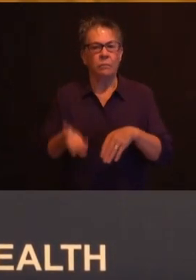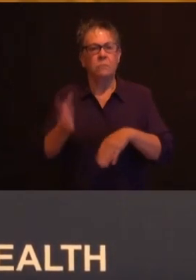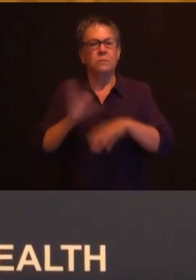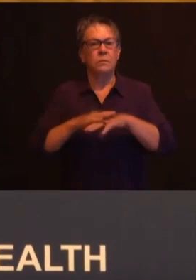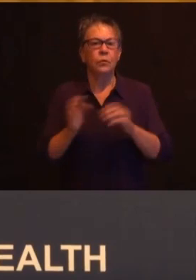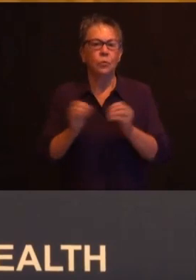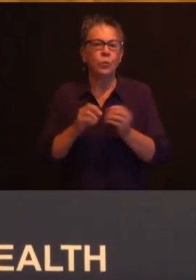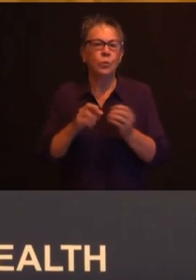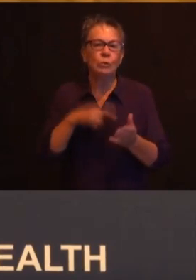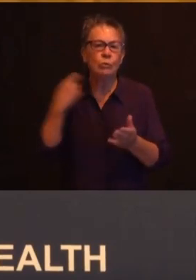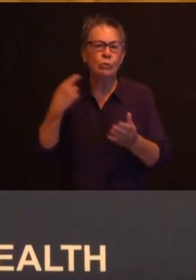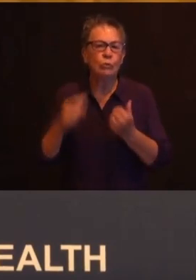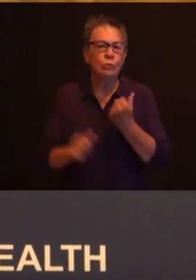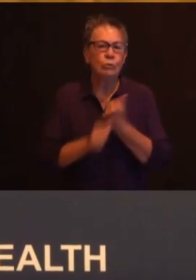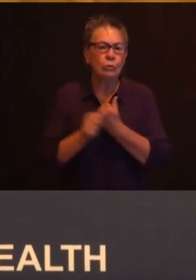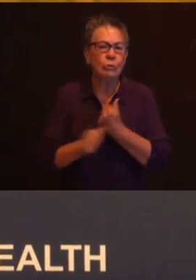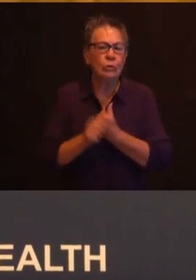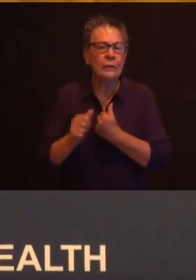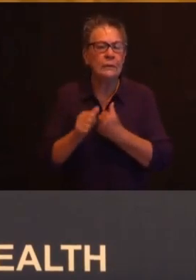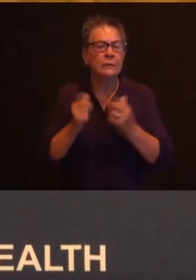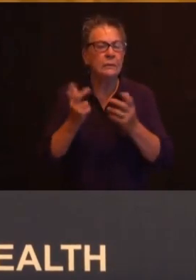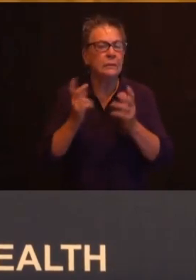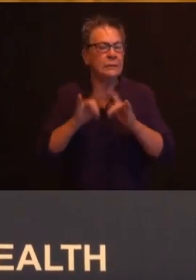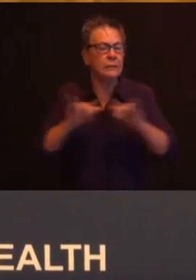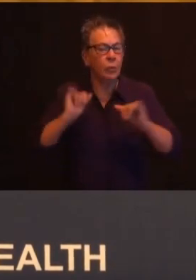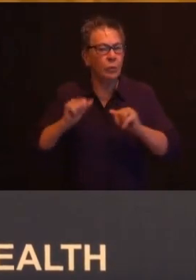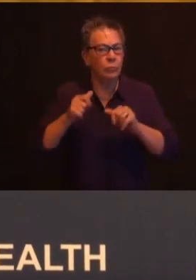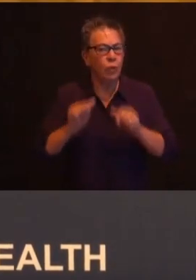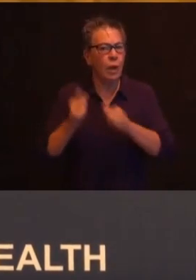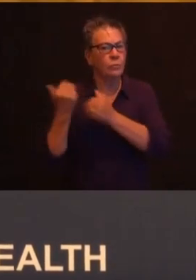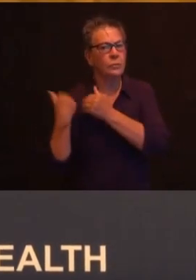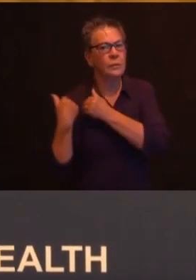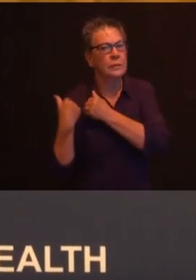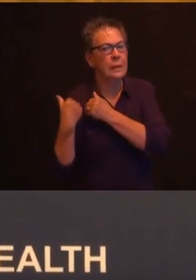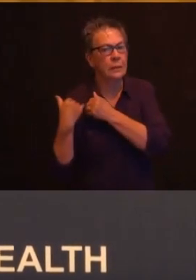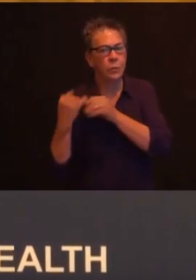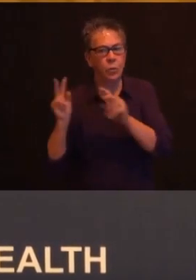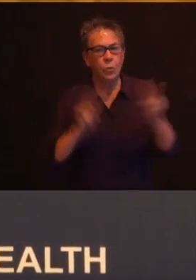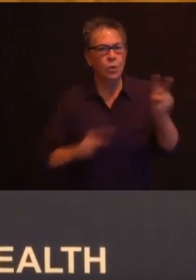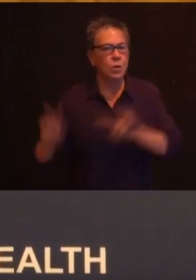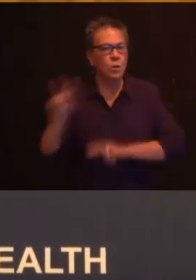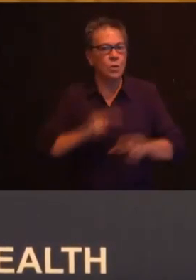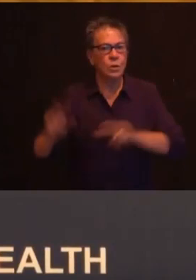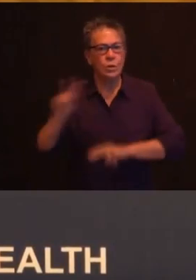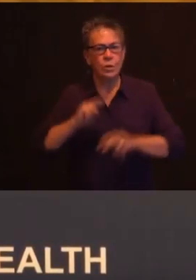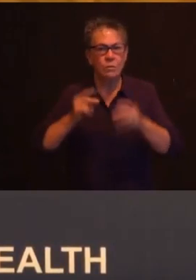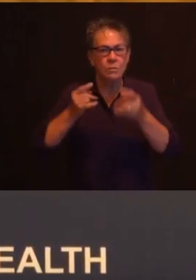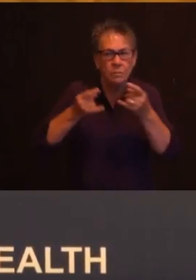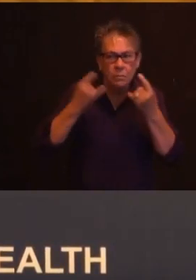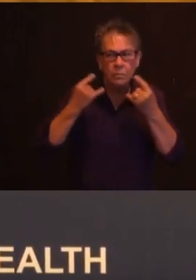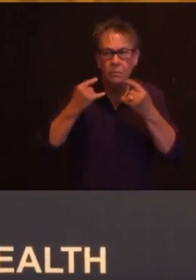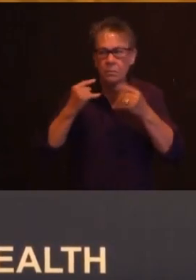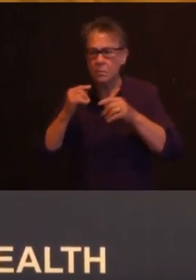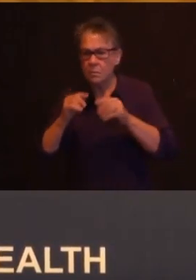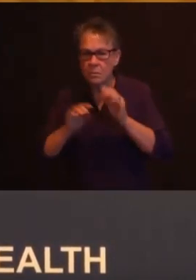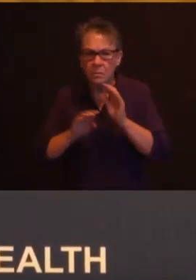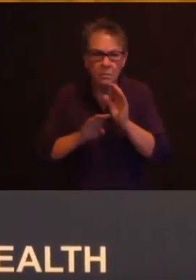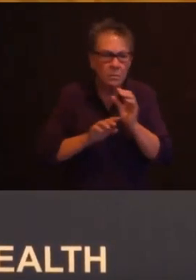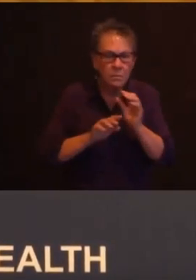I don't know that a month ago anyone would have anticipated that Florida would be printing 10 or